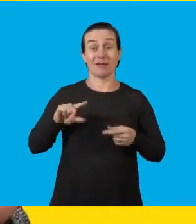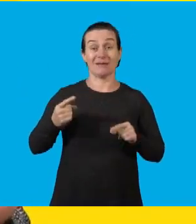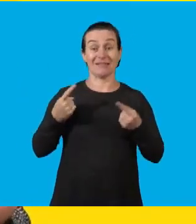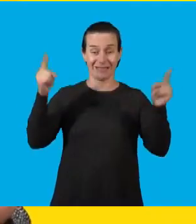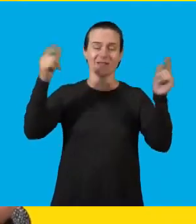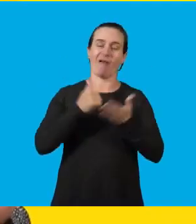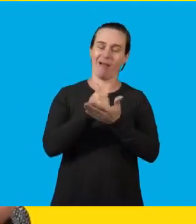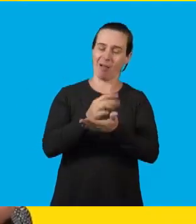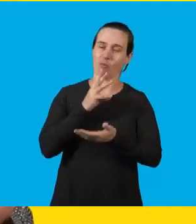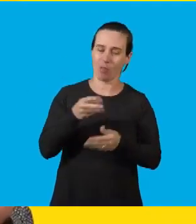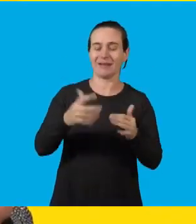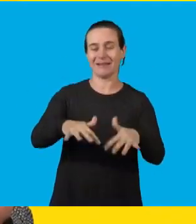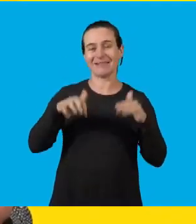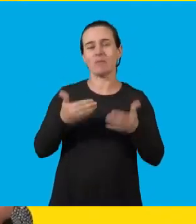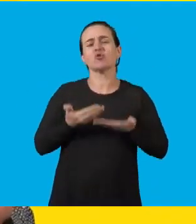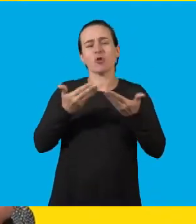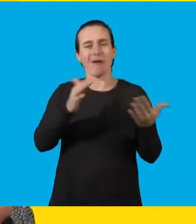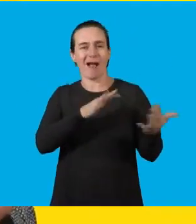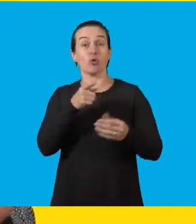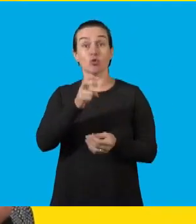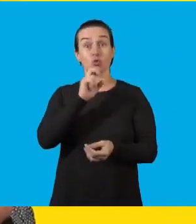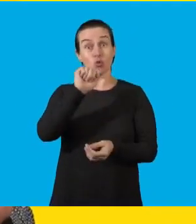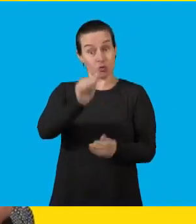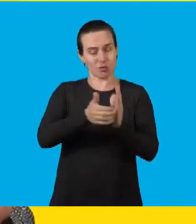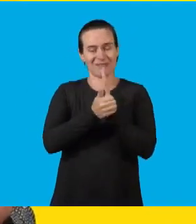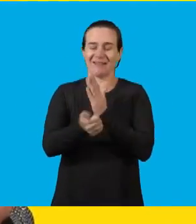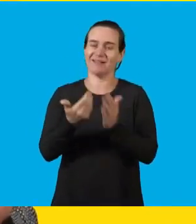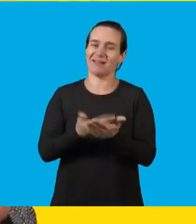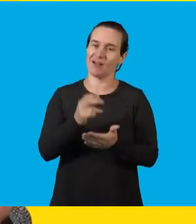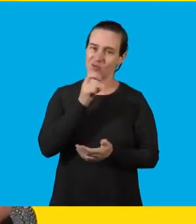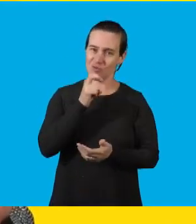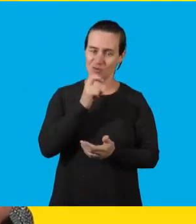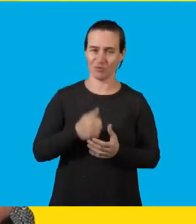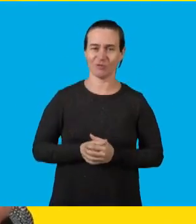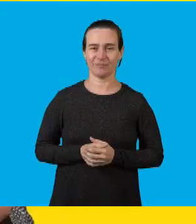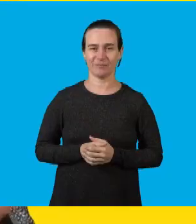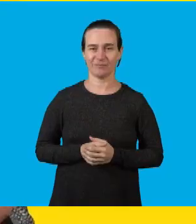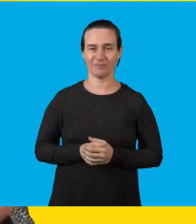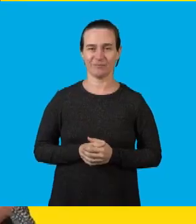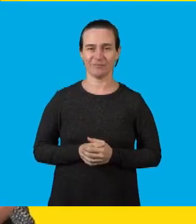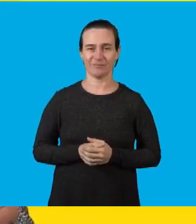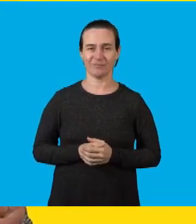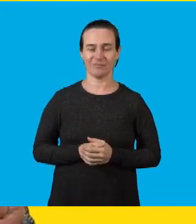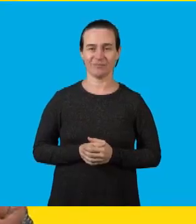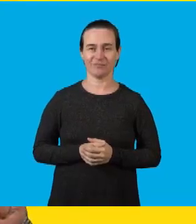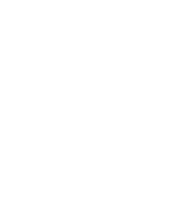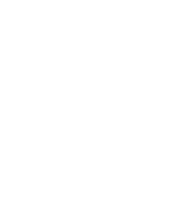you succeed in your exam and show you how you can apply these very important historical